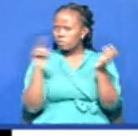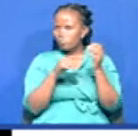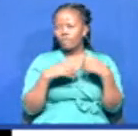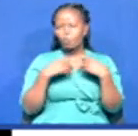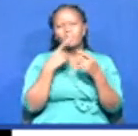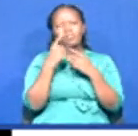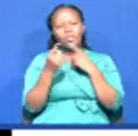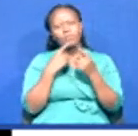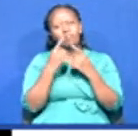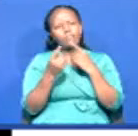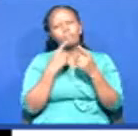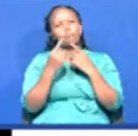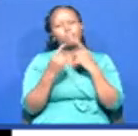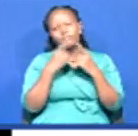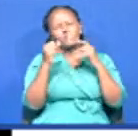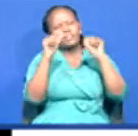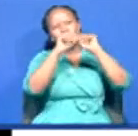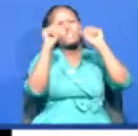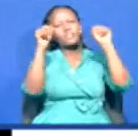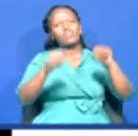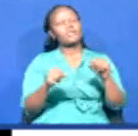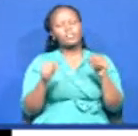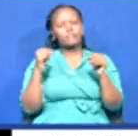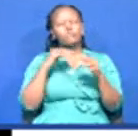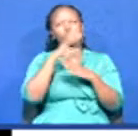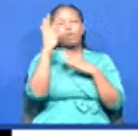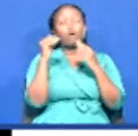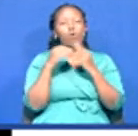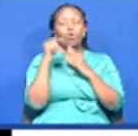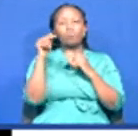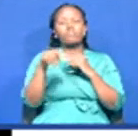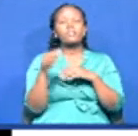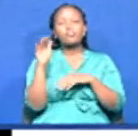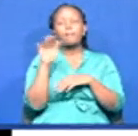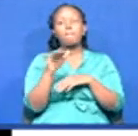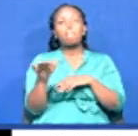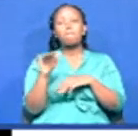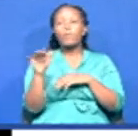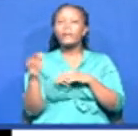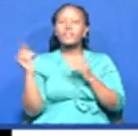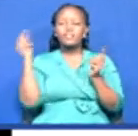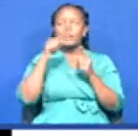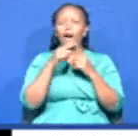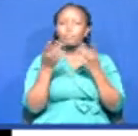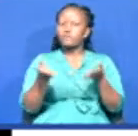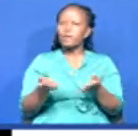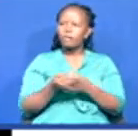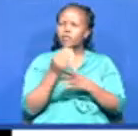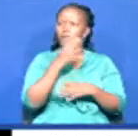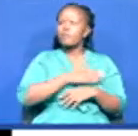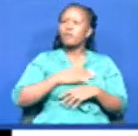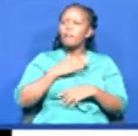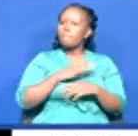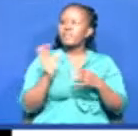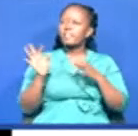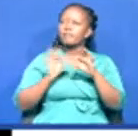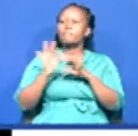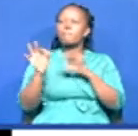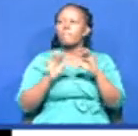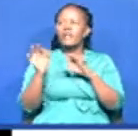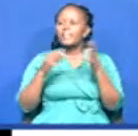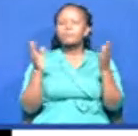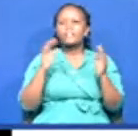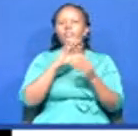much the whole of this morning, and of course now it is afternoon. Kindly take us through this process, this whole